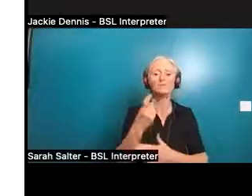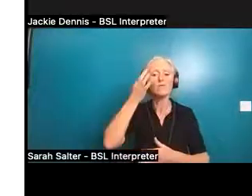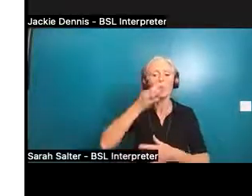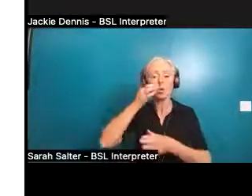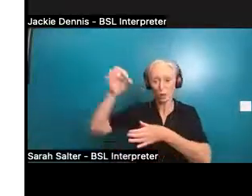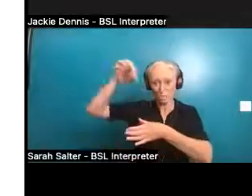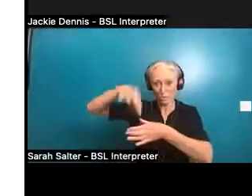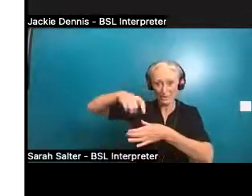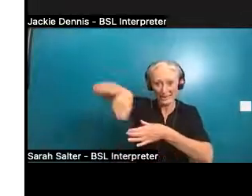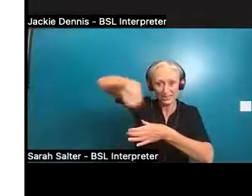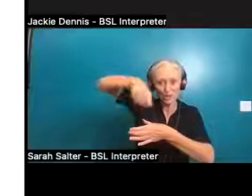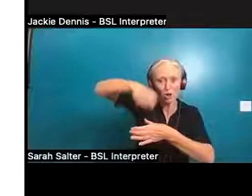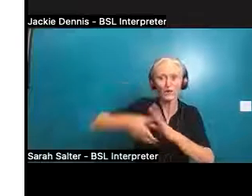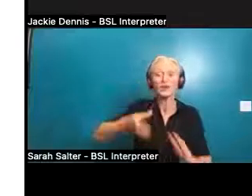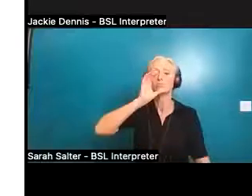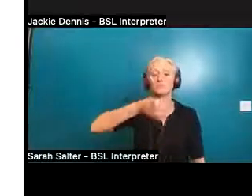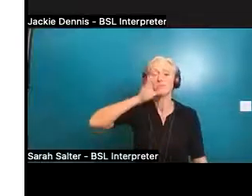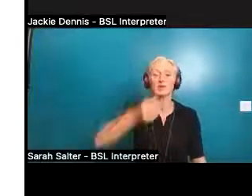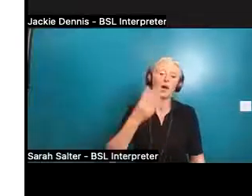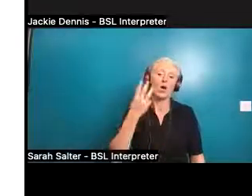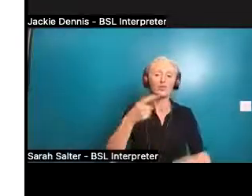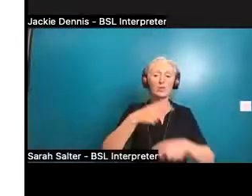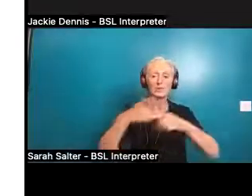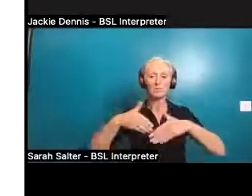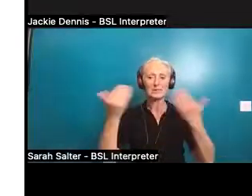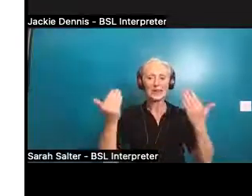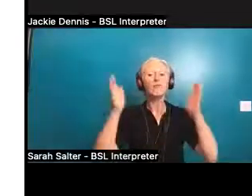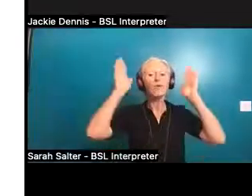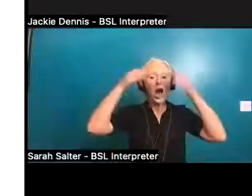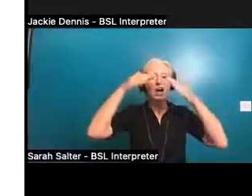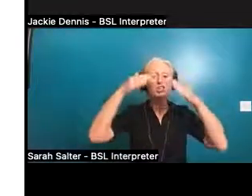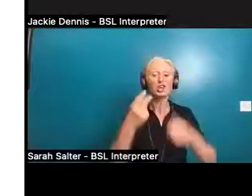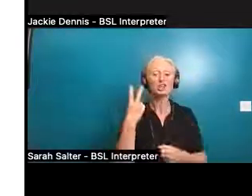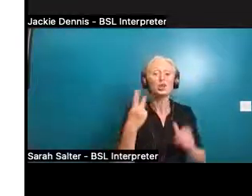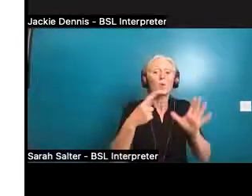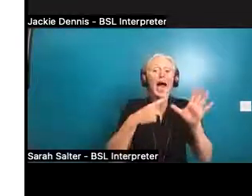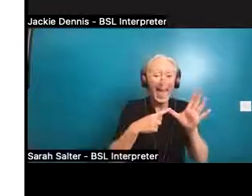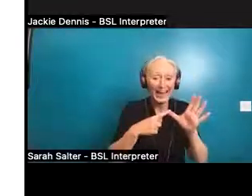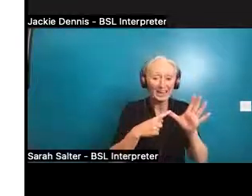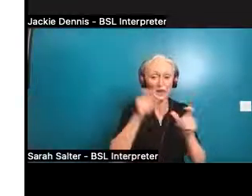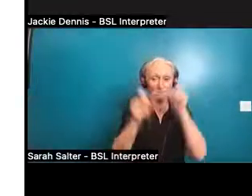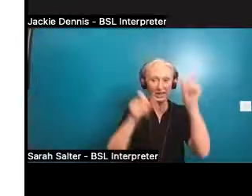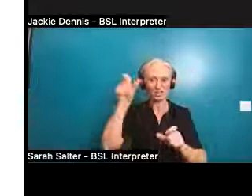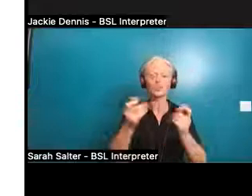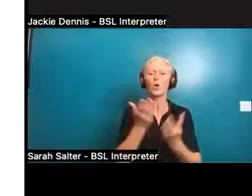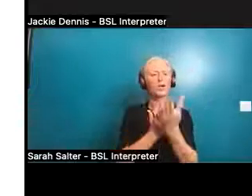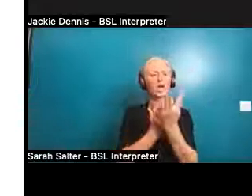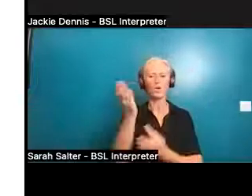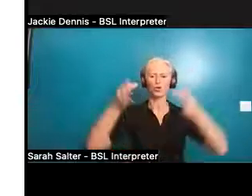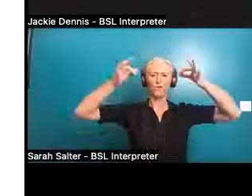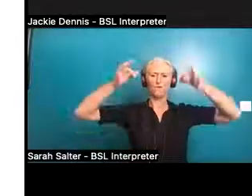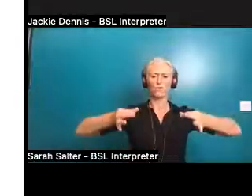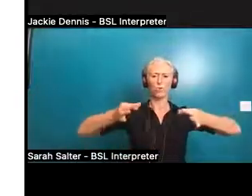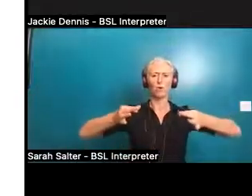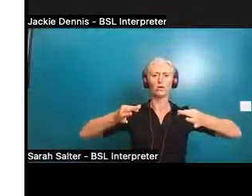for 10 USH2A patients. So at the moment, we're going through the formal application. It's going to be what we